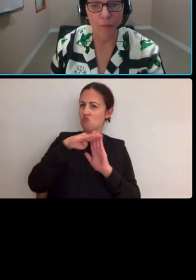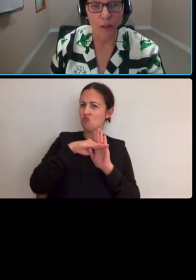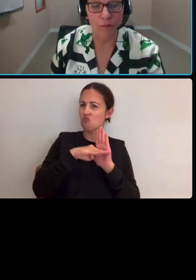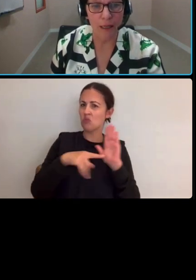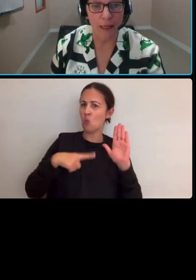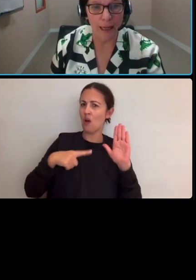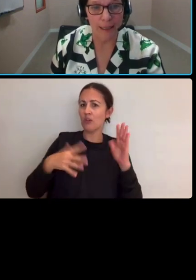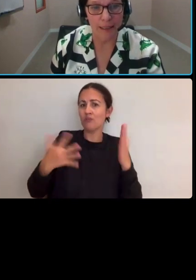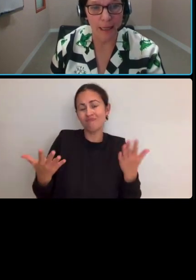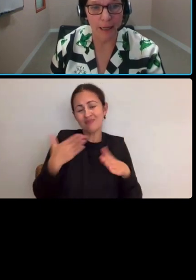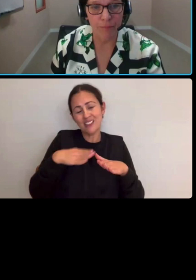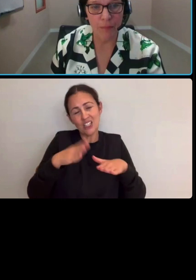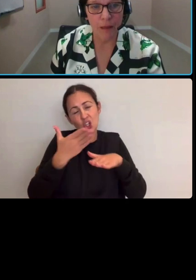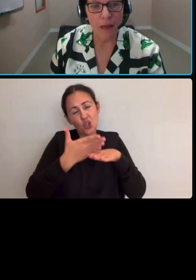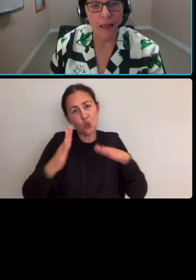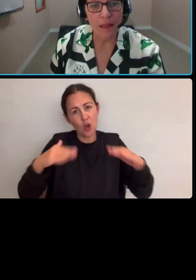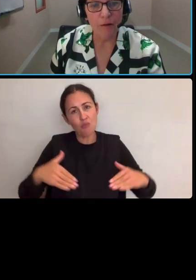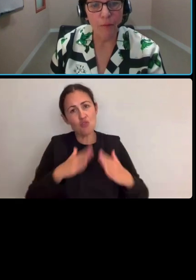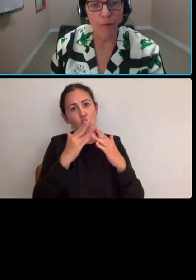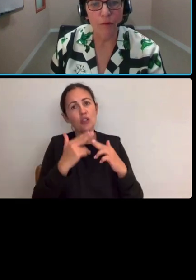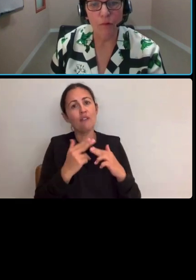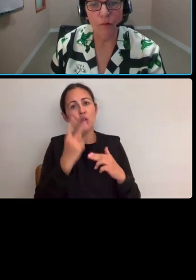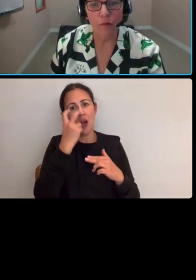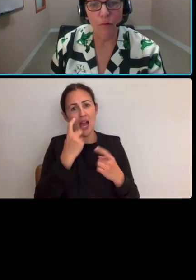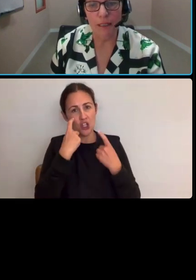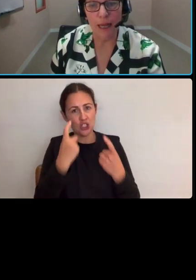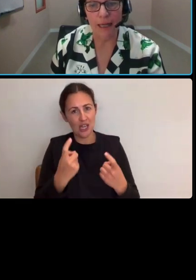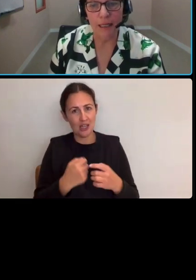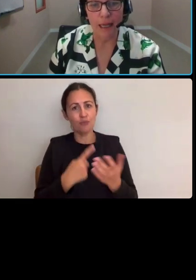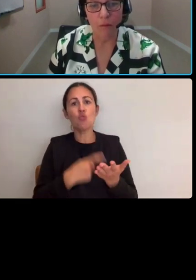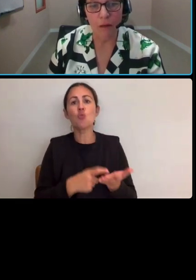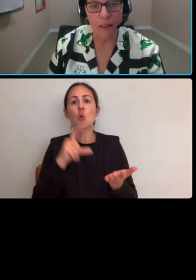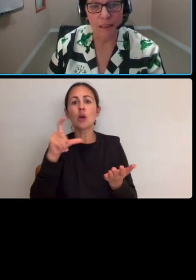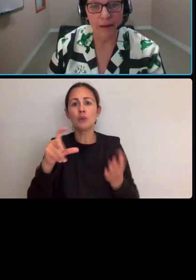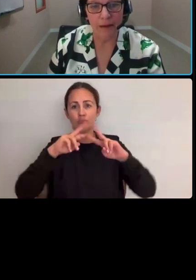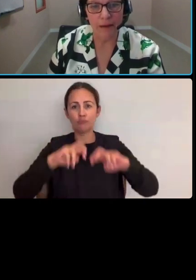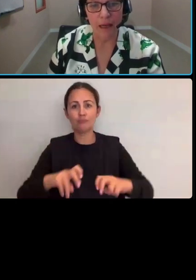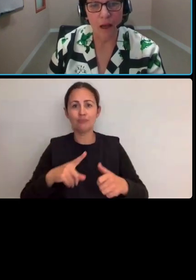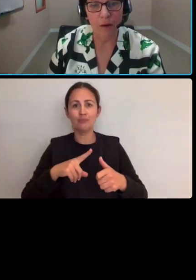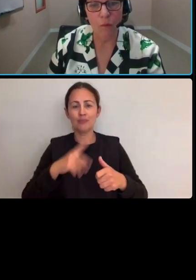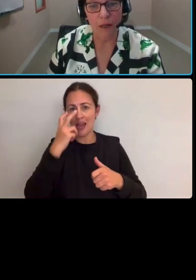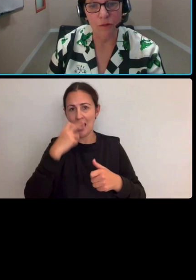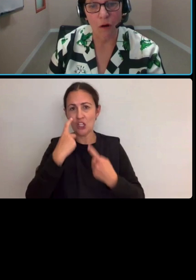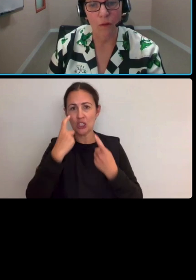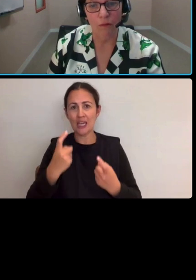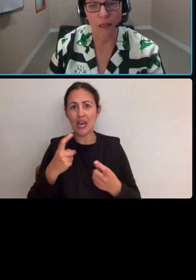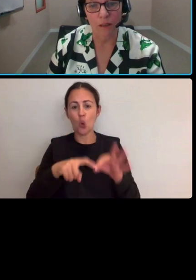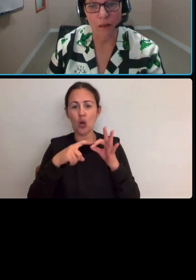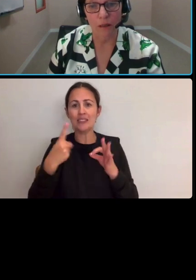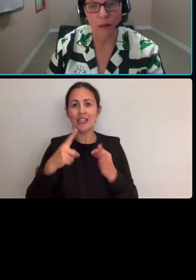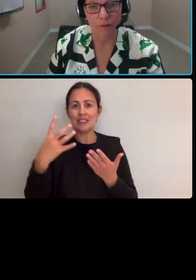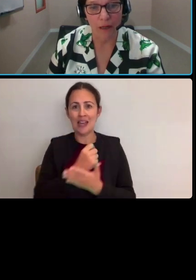need a new approach to regulating aged care. In their report, the Royal Commission into Aged Care, Quality and Safety outlined what is wrong